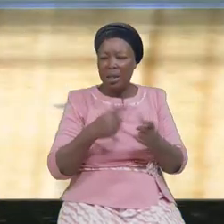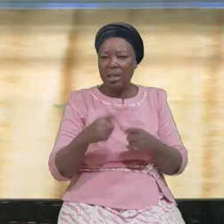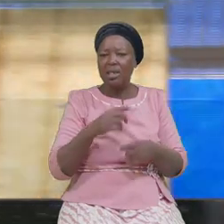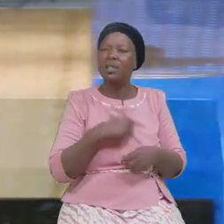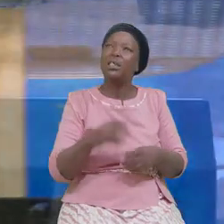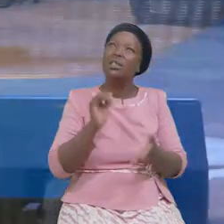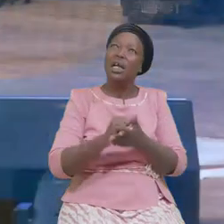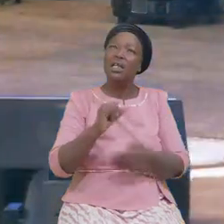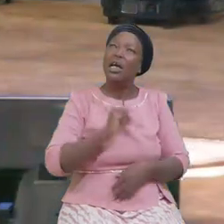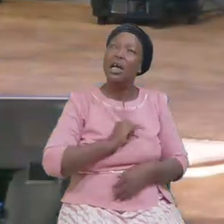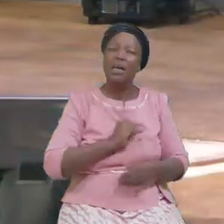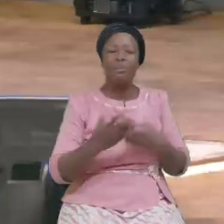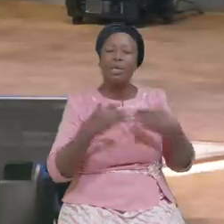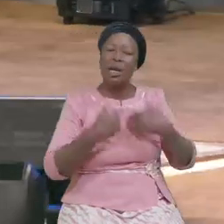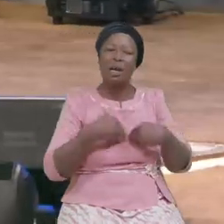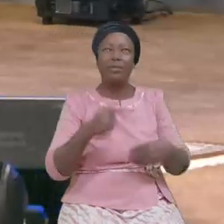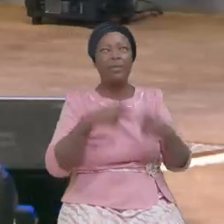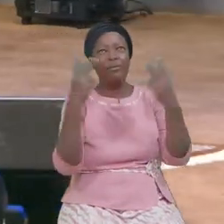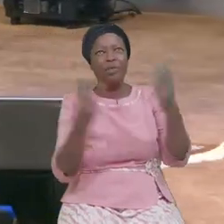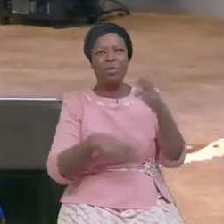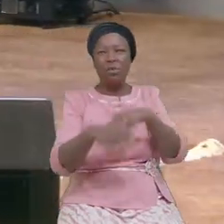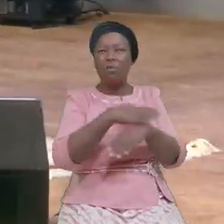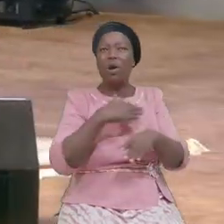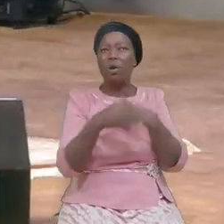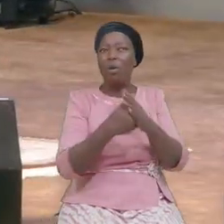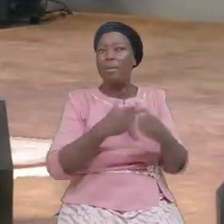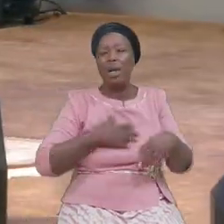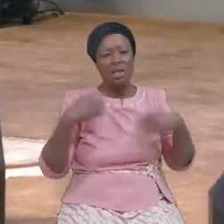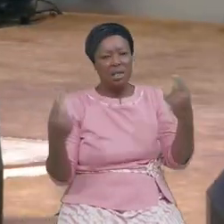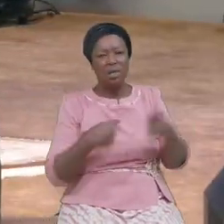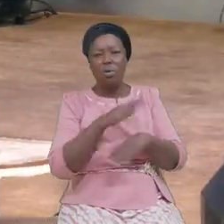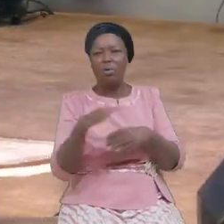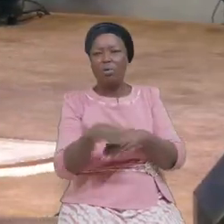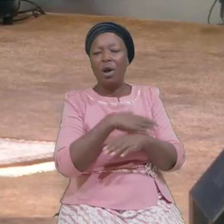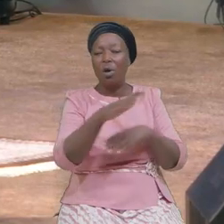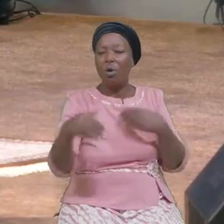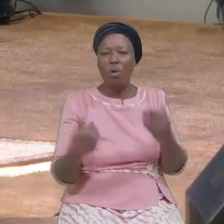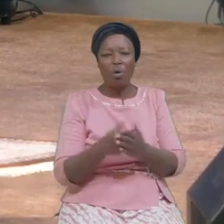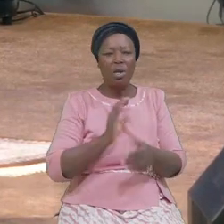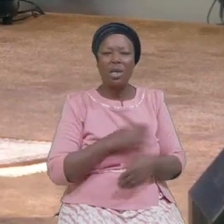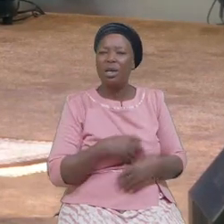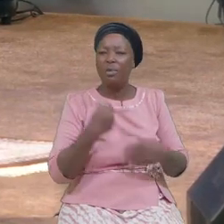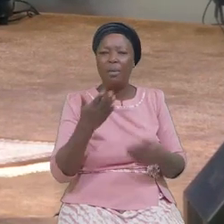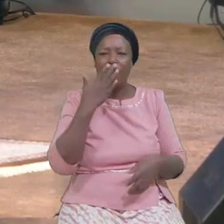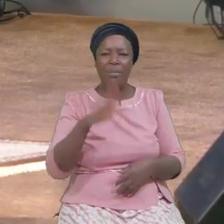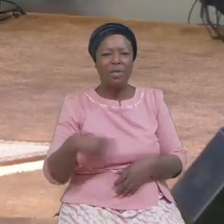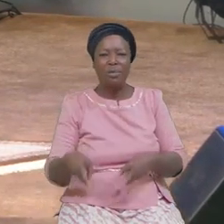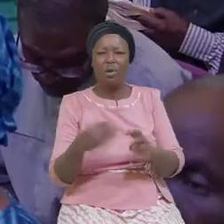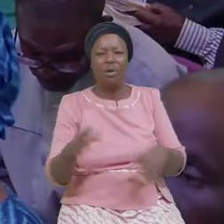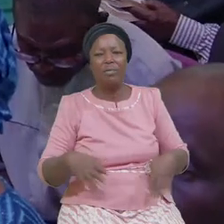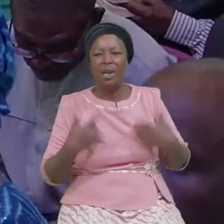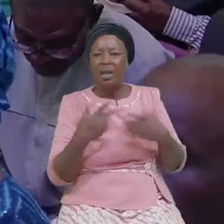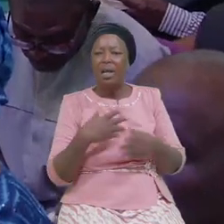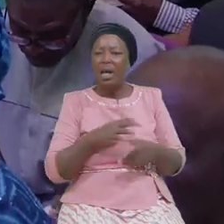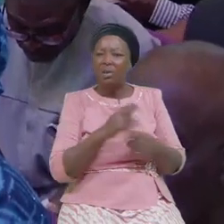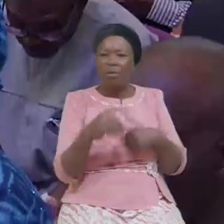might have the victory over our iniquities, over our transgressions, and over our